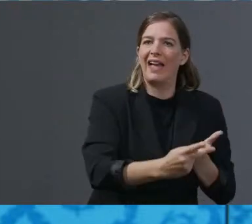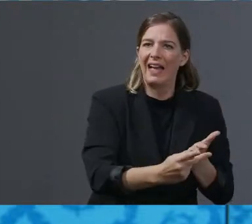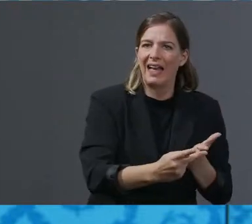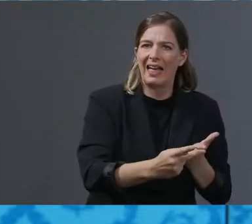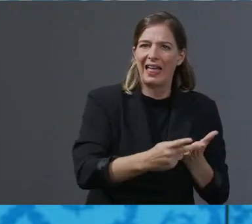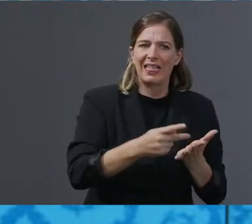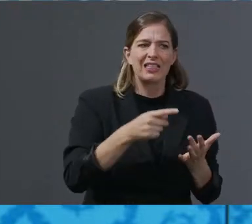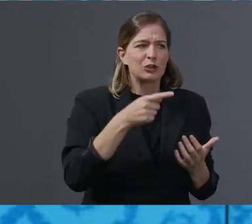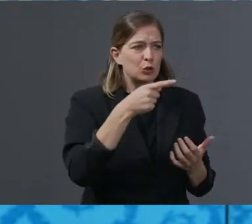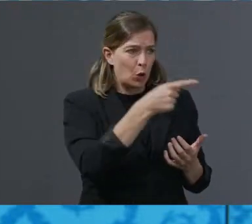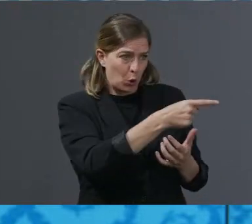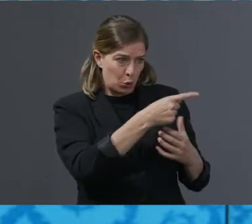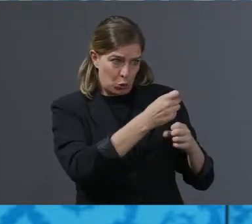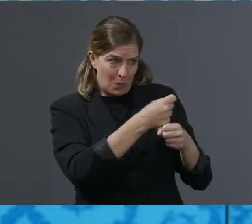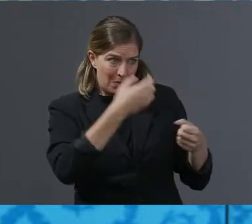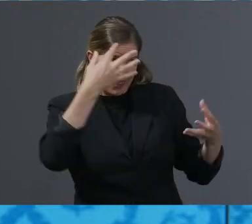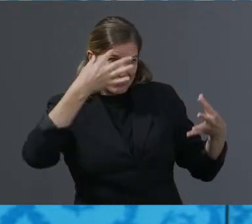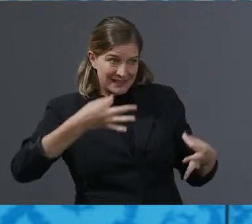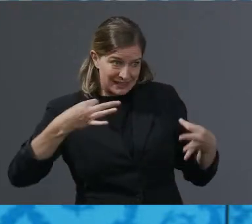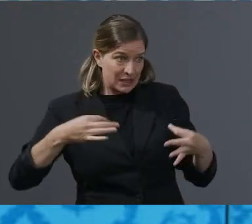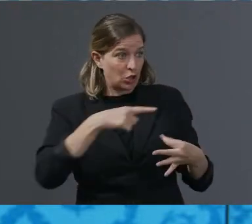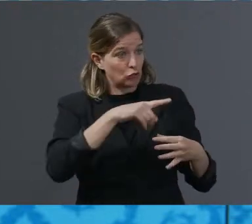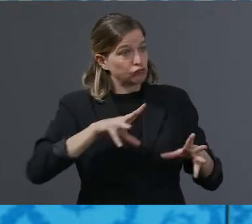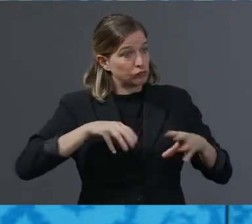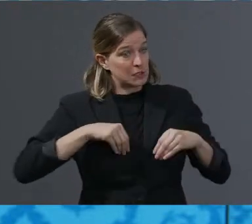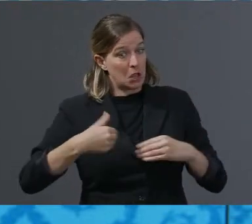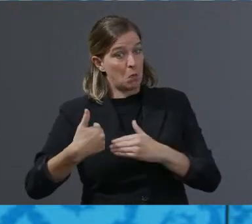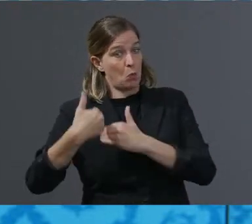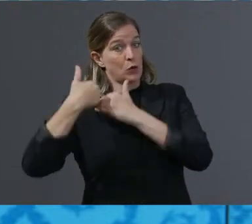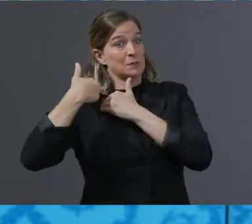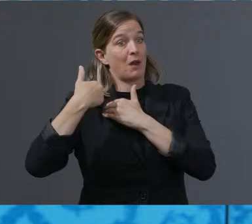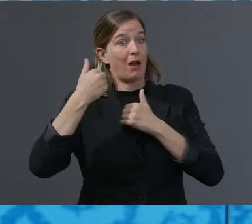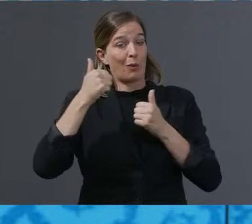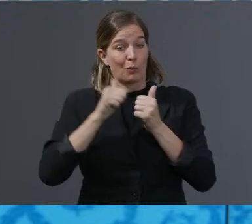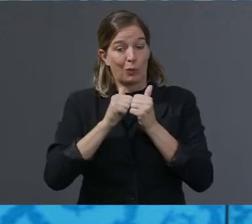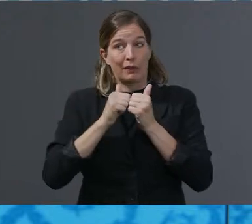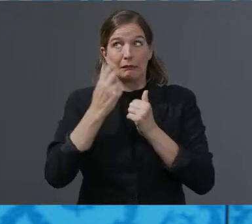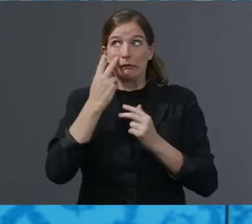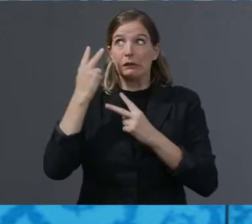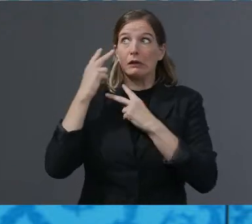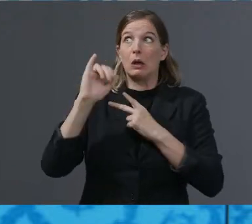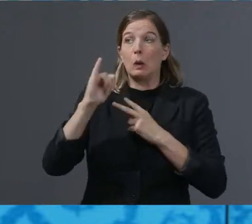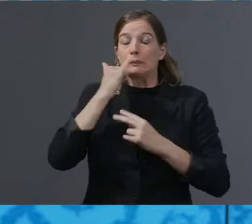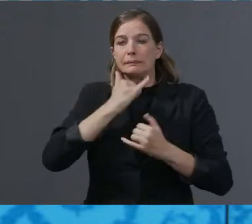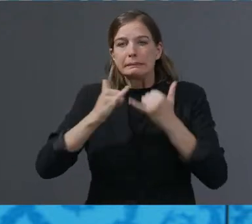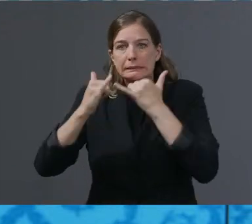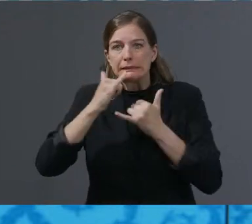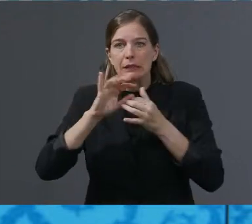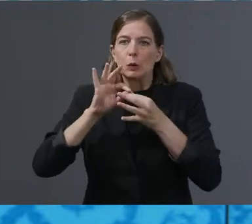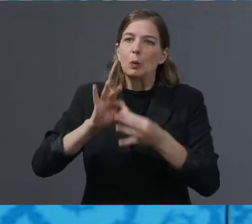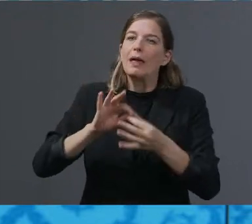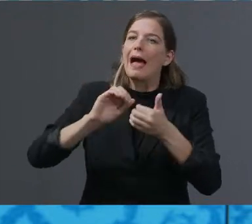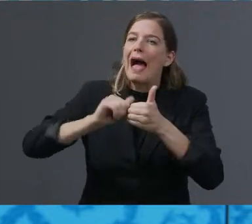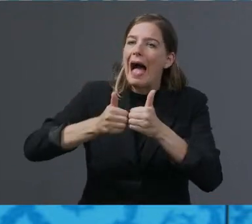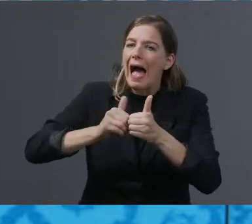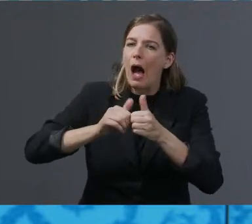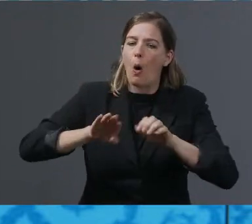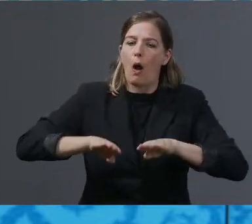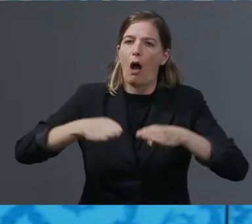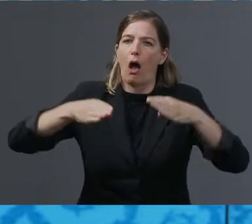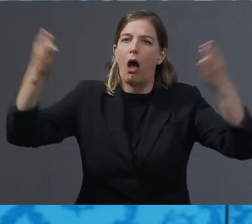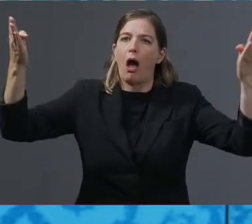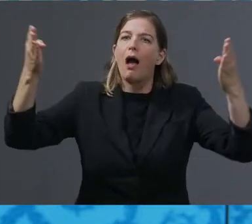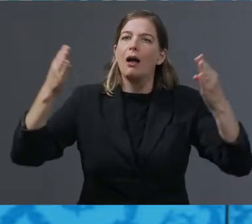Do you take responsibility for making mistakes in how you reopened, in not putting better systems in place